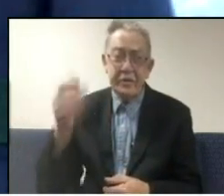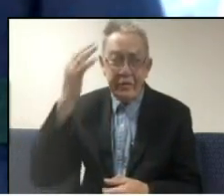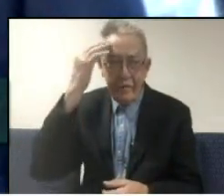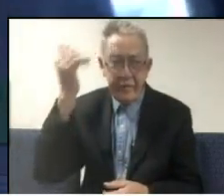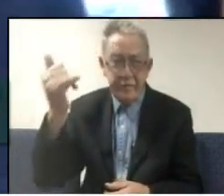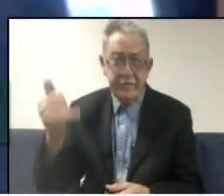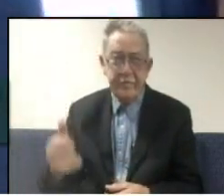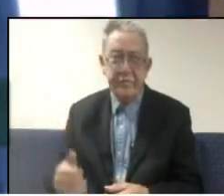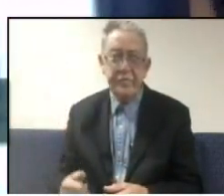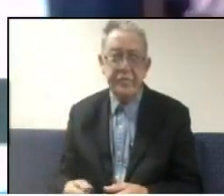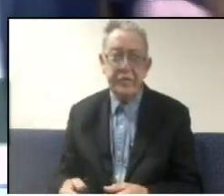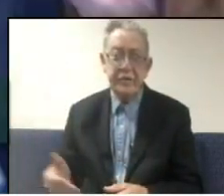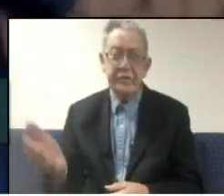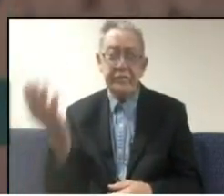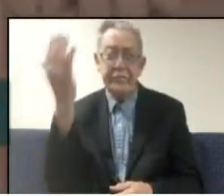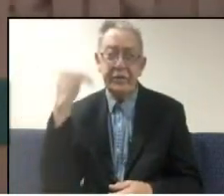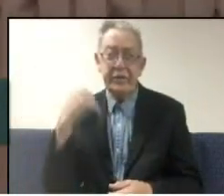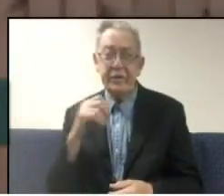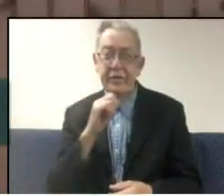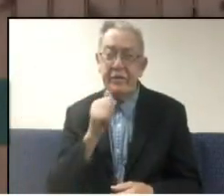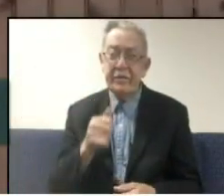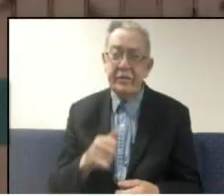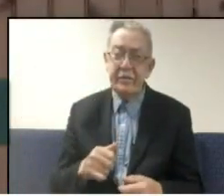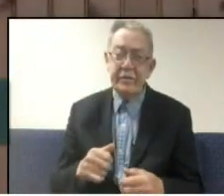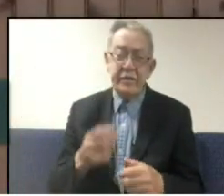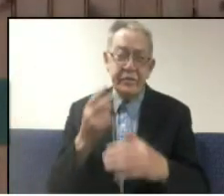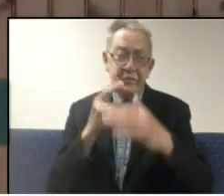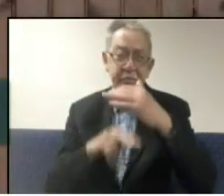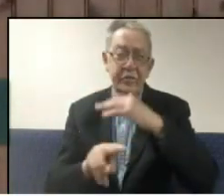your past does not predict your future.